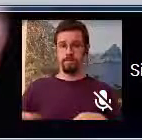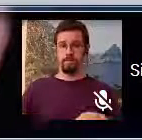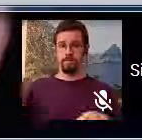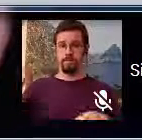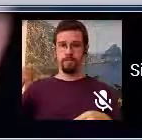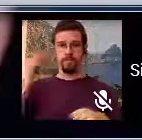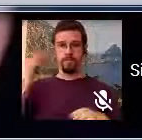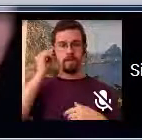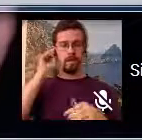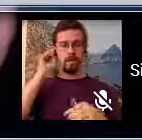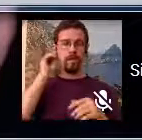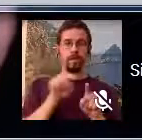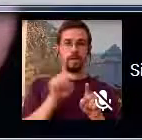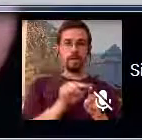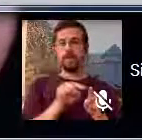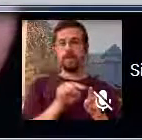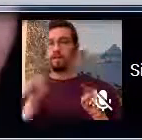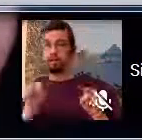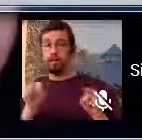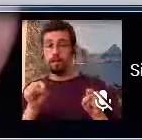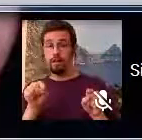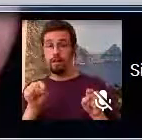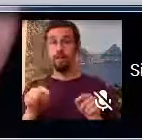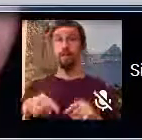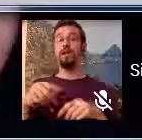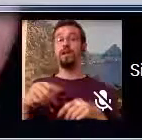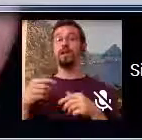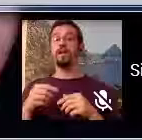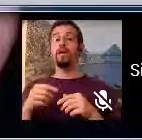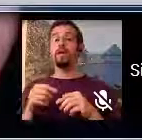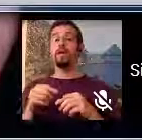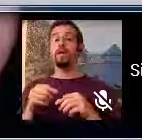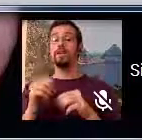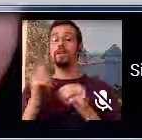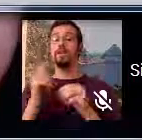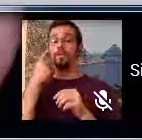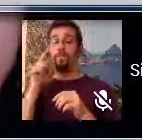right says scripting and generating animations,